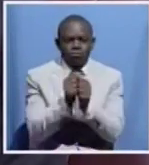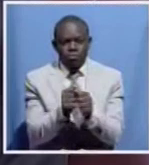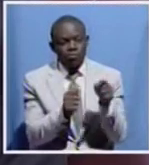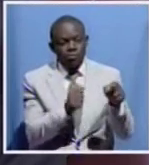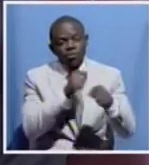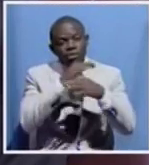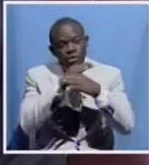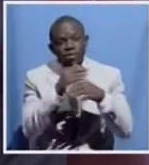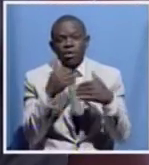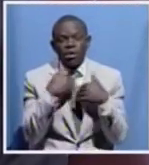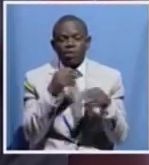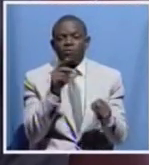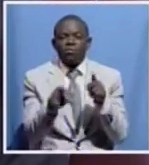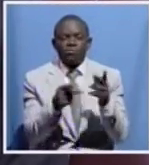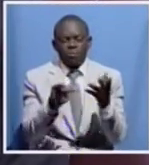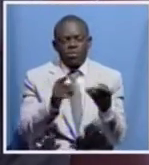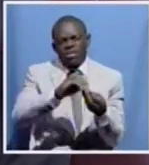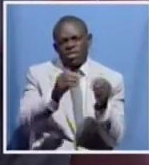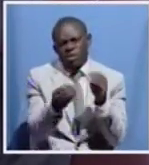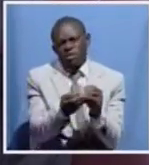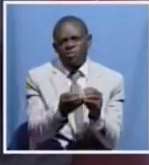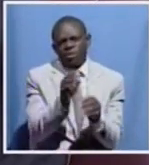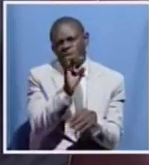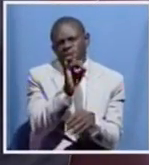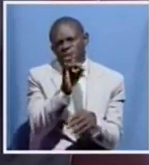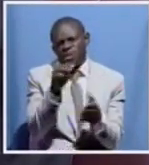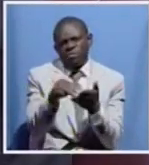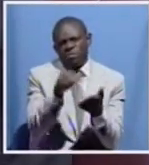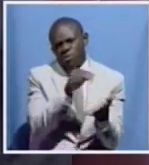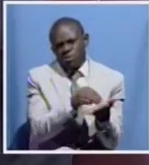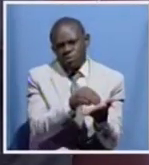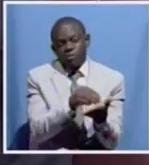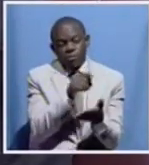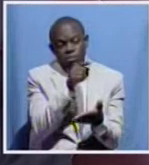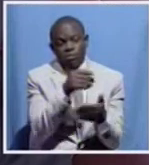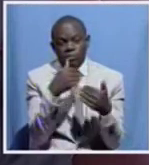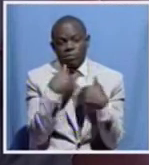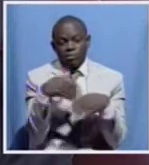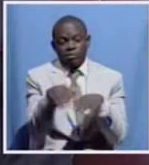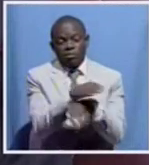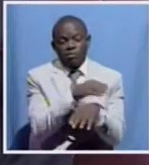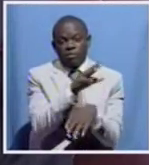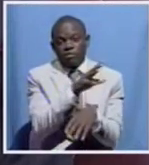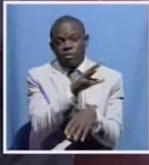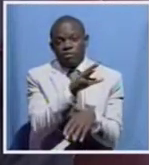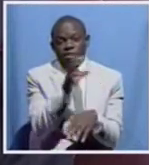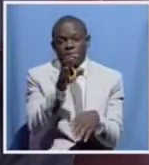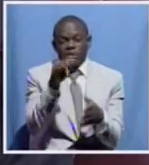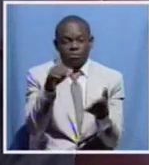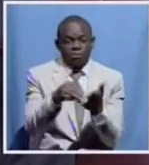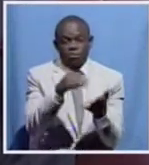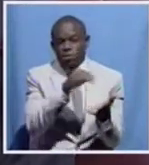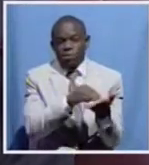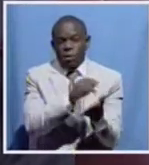people and almost a $500 billion GDP. So having said that, it